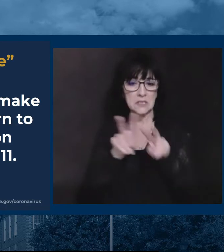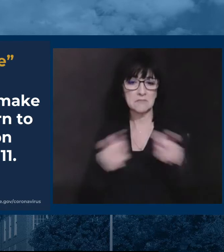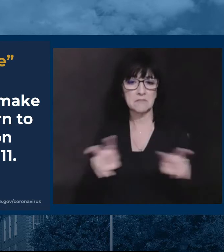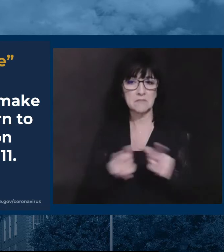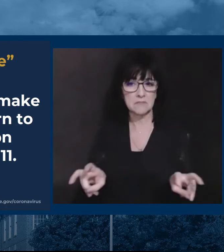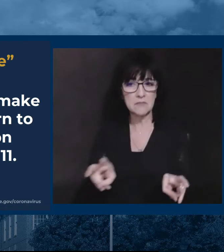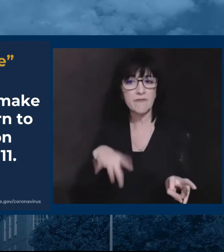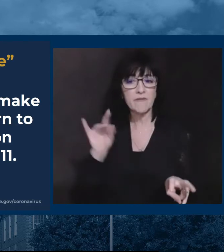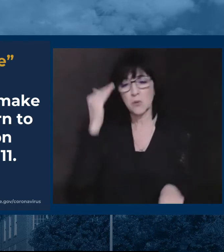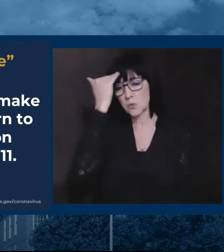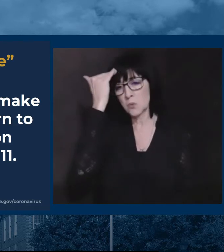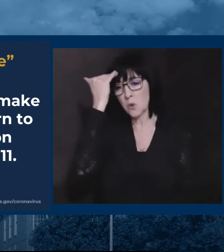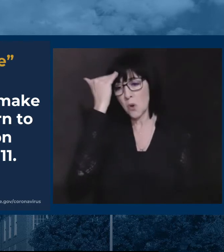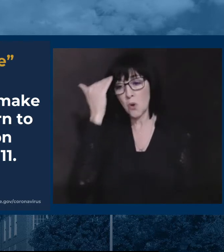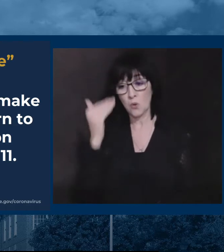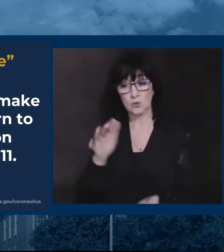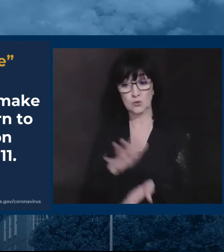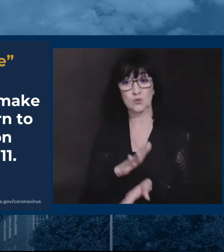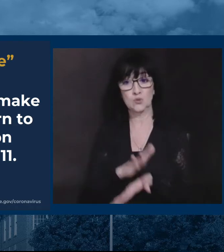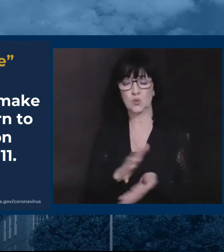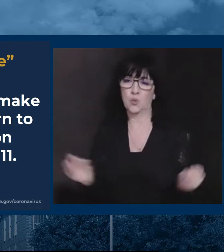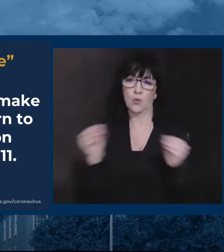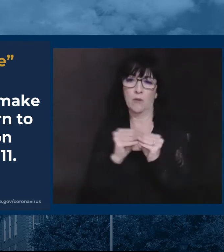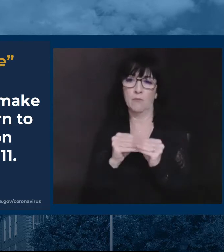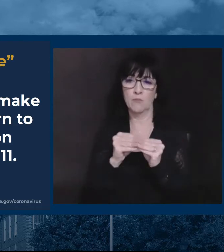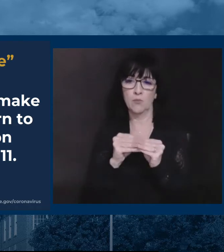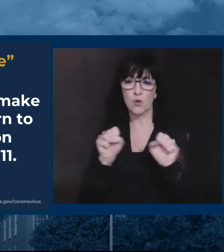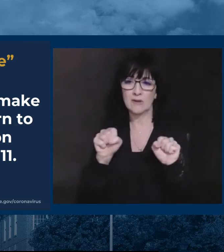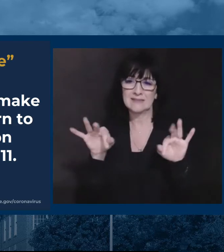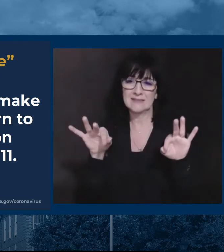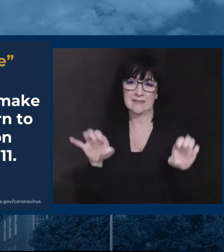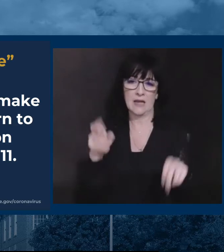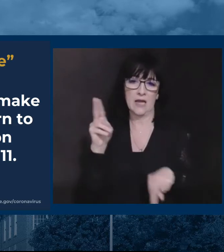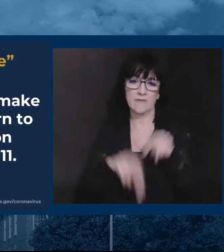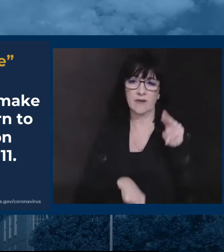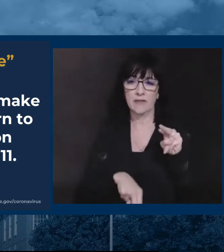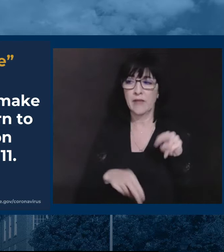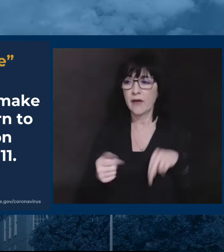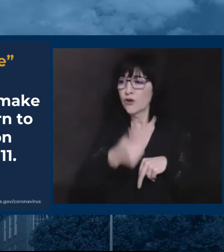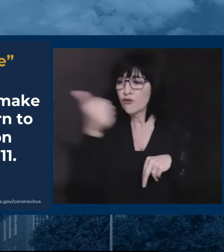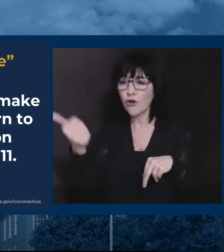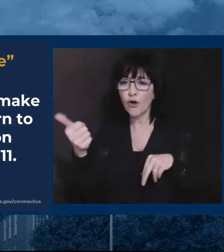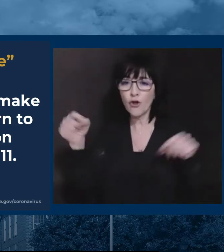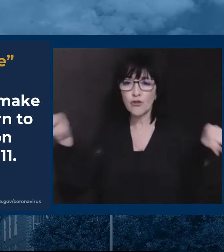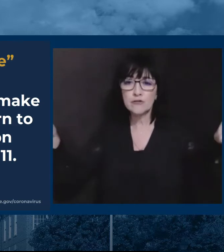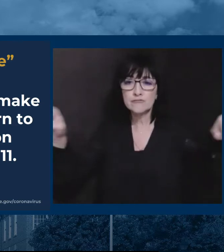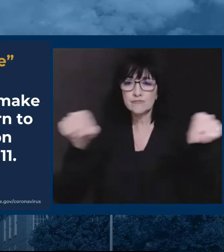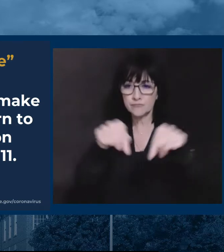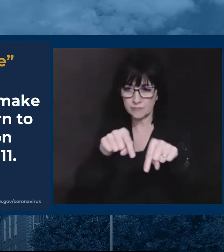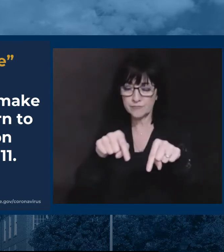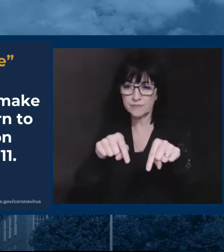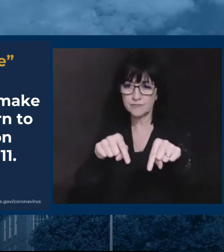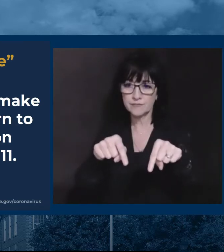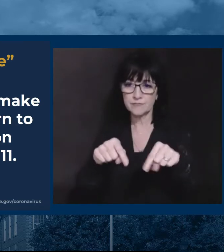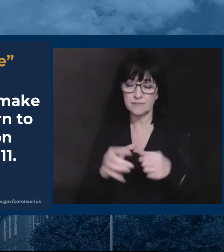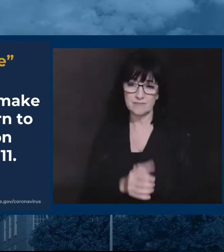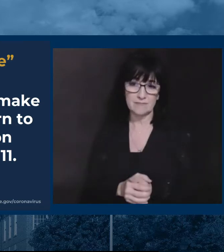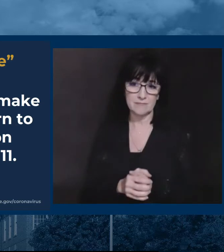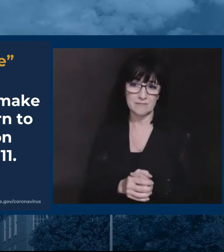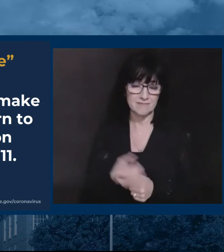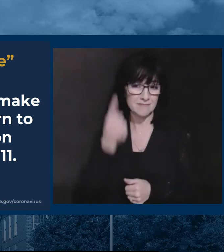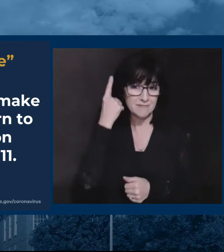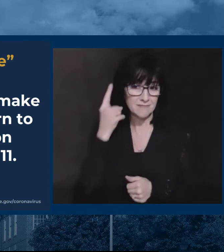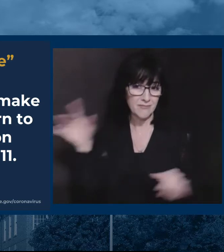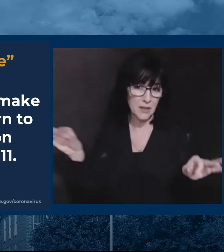the safest in our community. And given the incredibly important role of